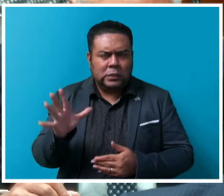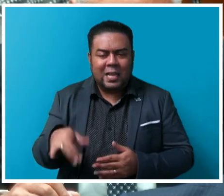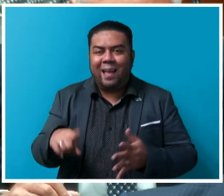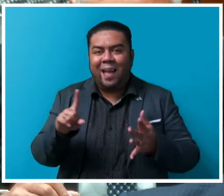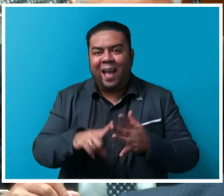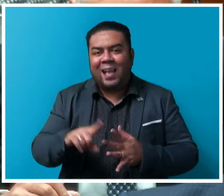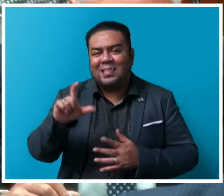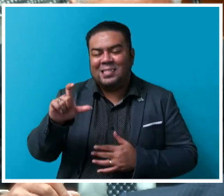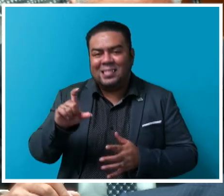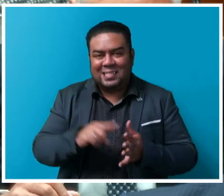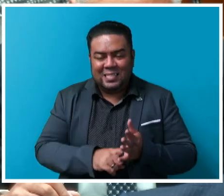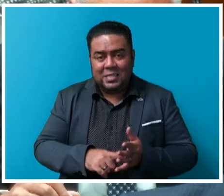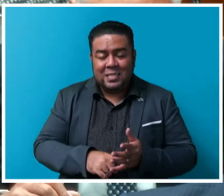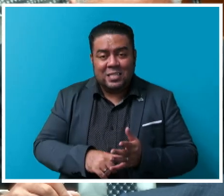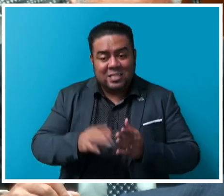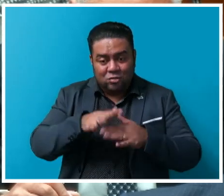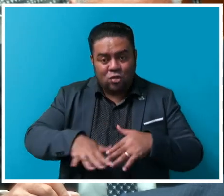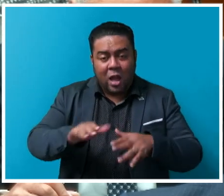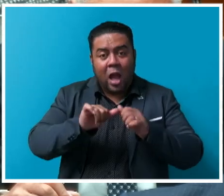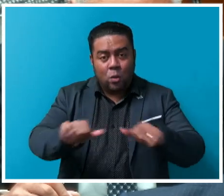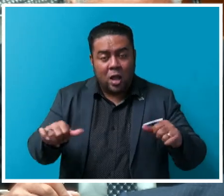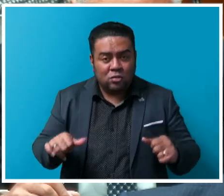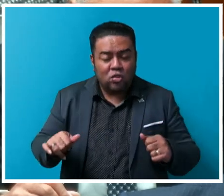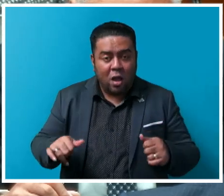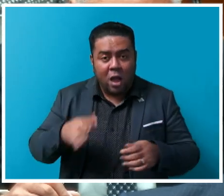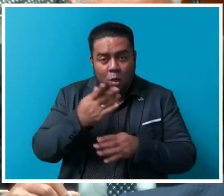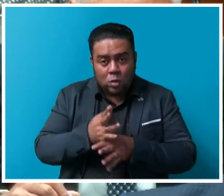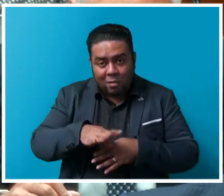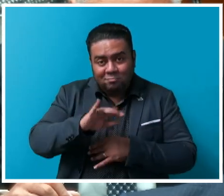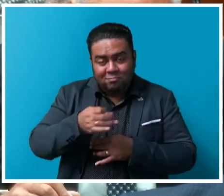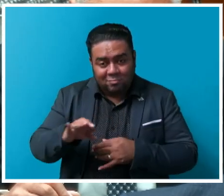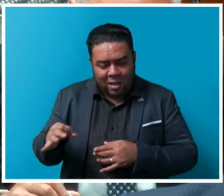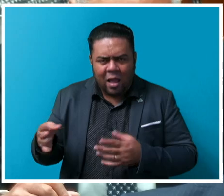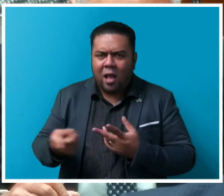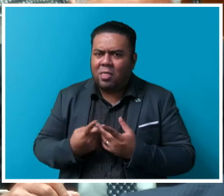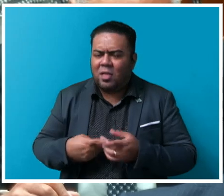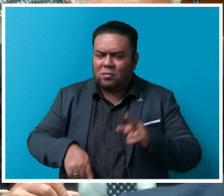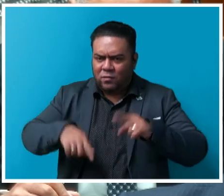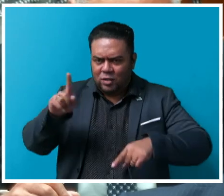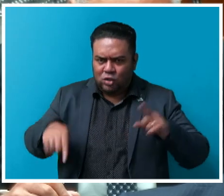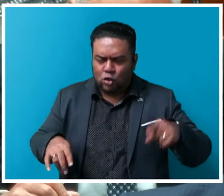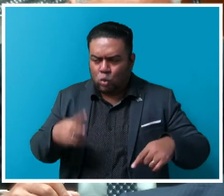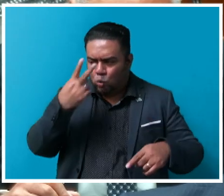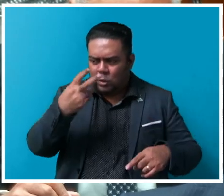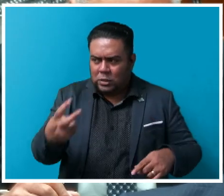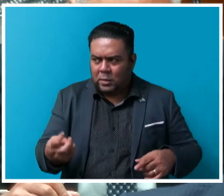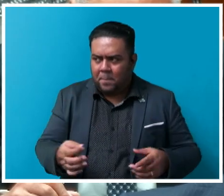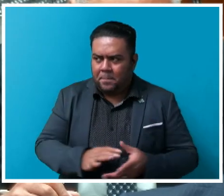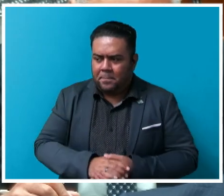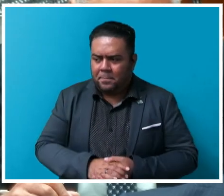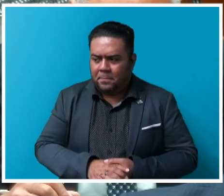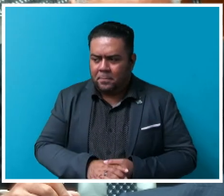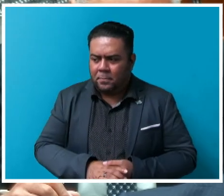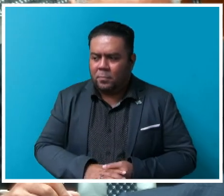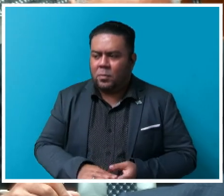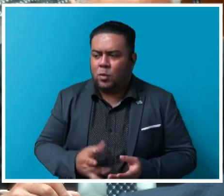sector, agriculture, aquaculture, value-added manufacturing, a diversified tourism offering, renewable